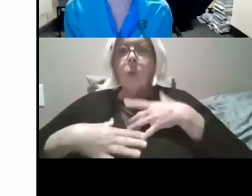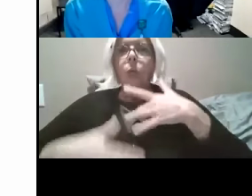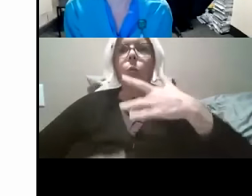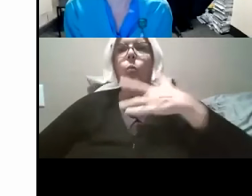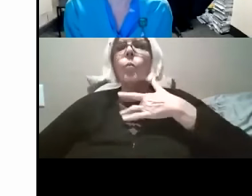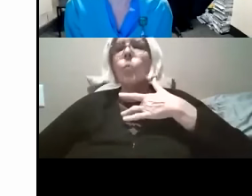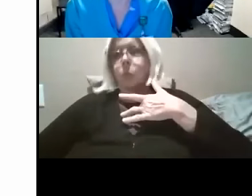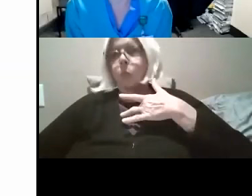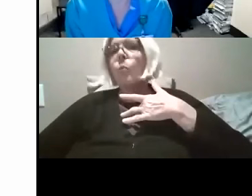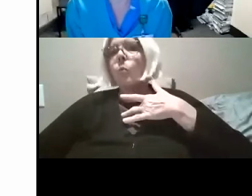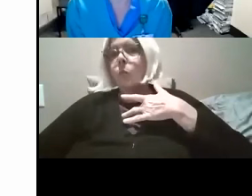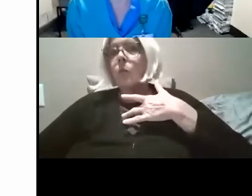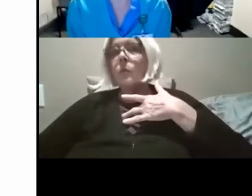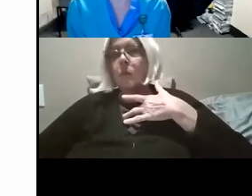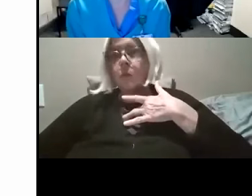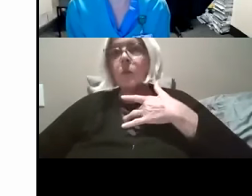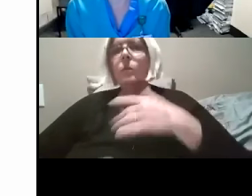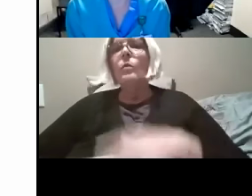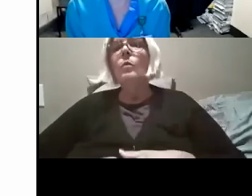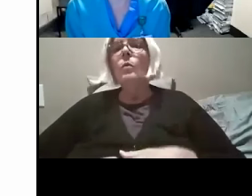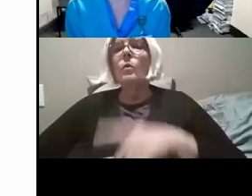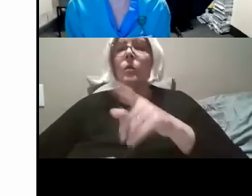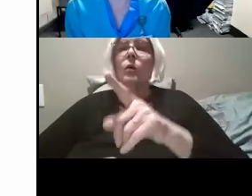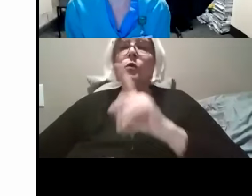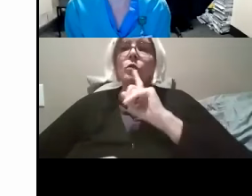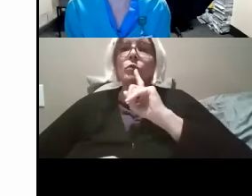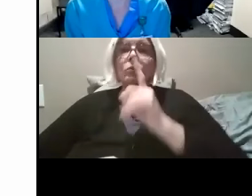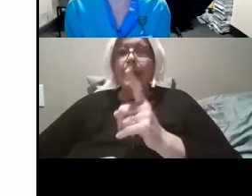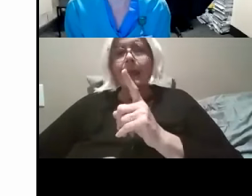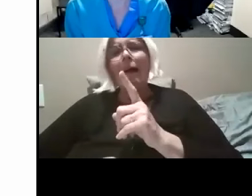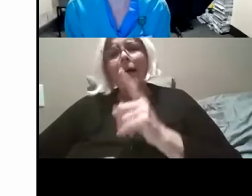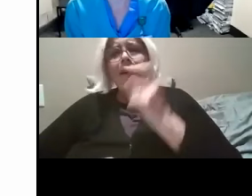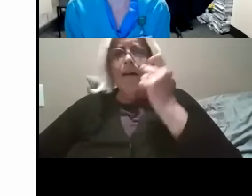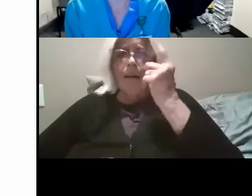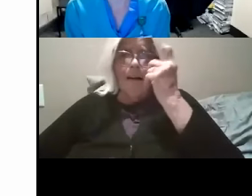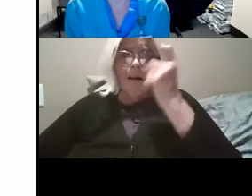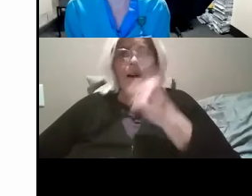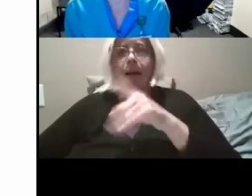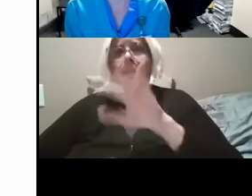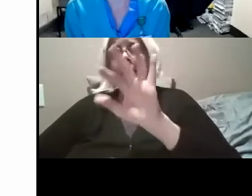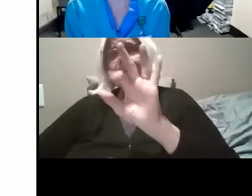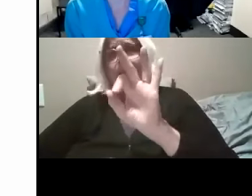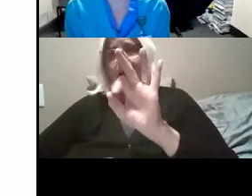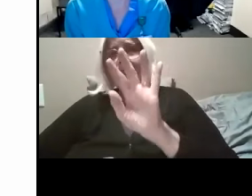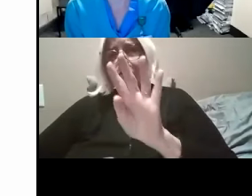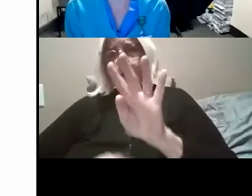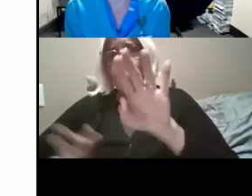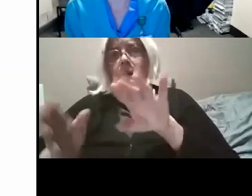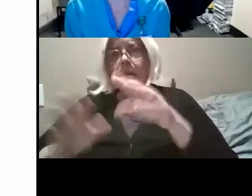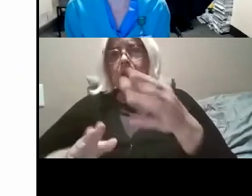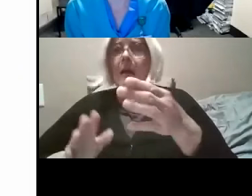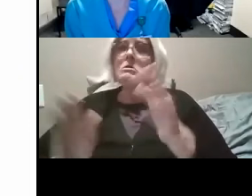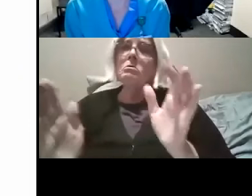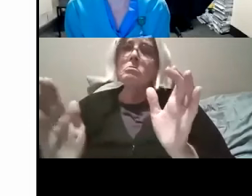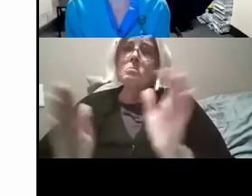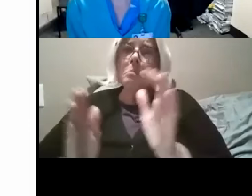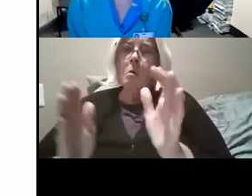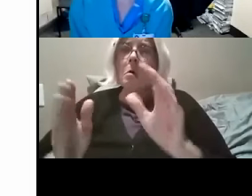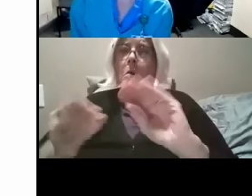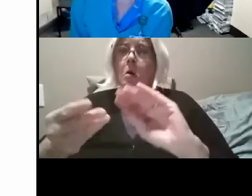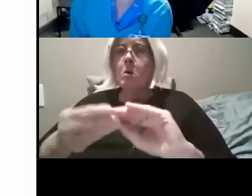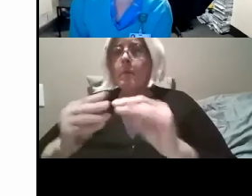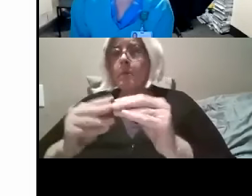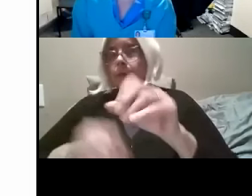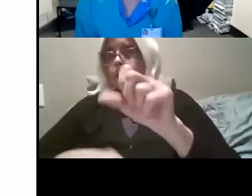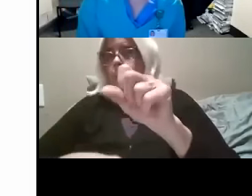that number is small, if you think about the entire population of the United States, you just need to remember that children are not supposed to die, and children